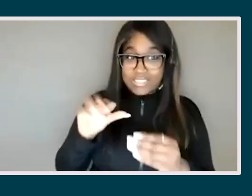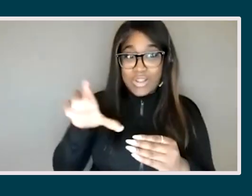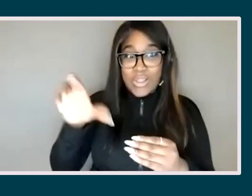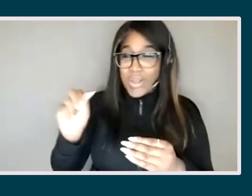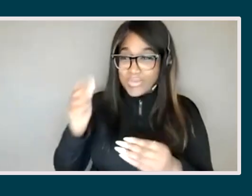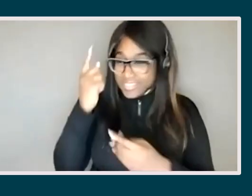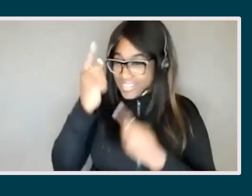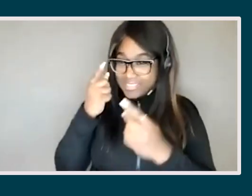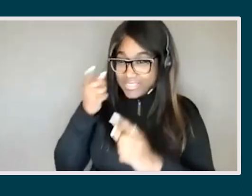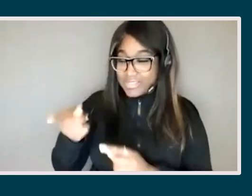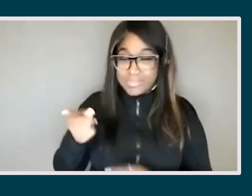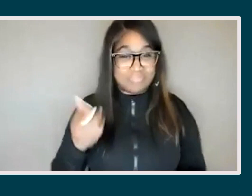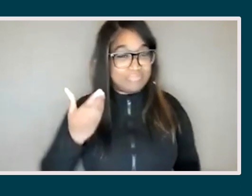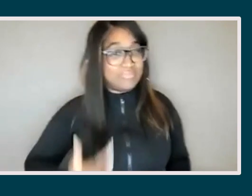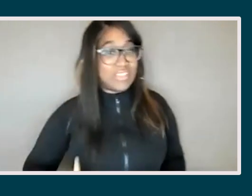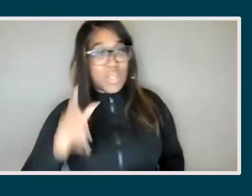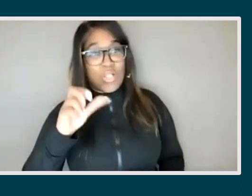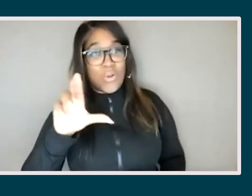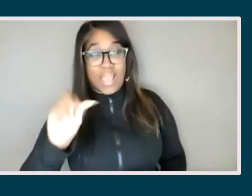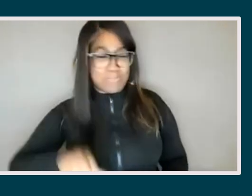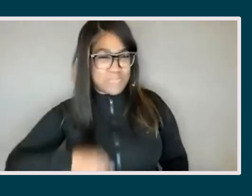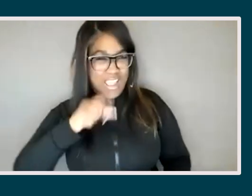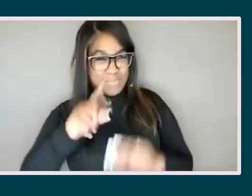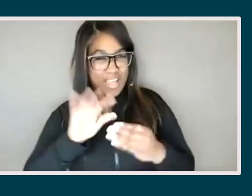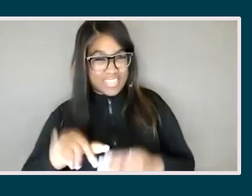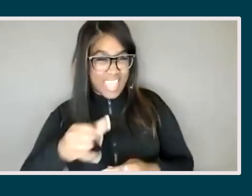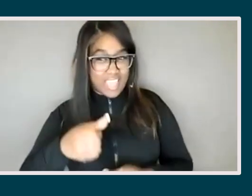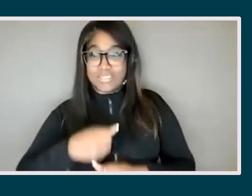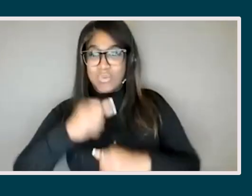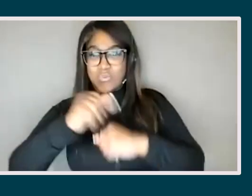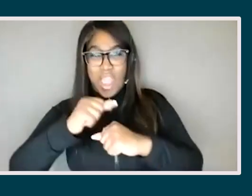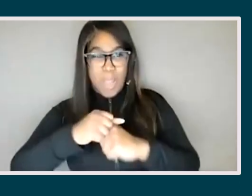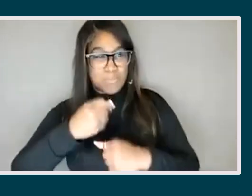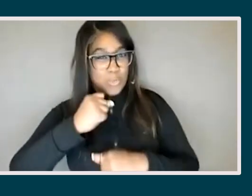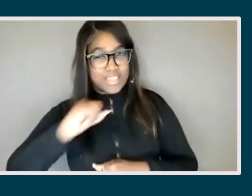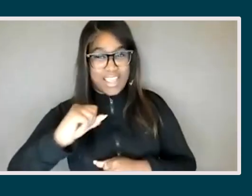This is Laura. First of all, absolute pride in that rock protest because I was following that.